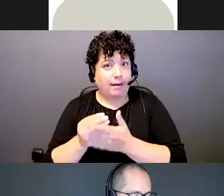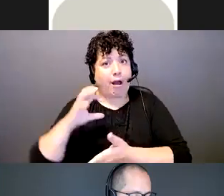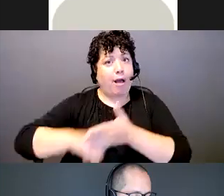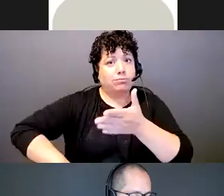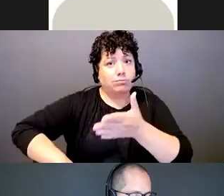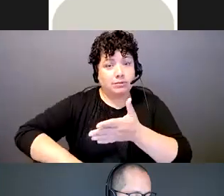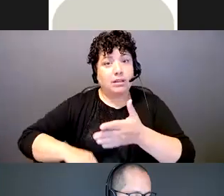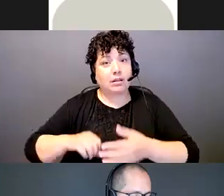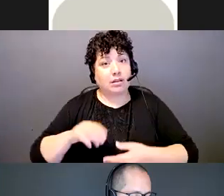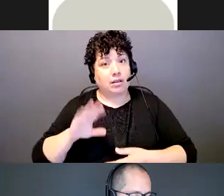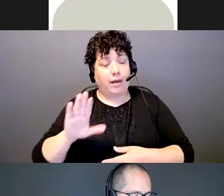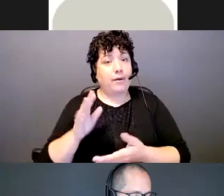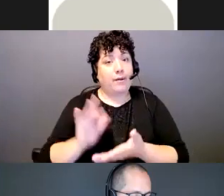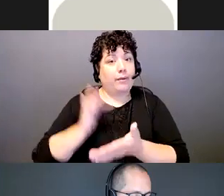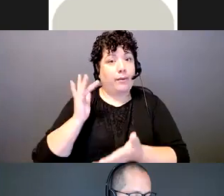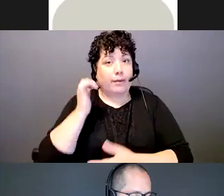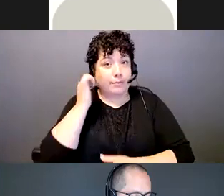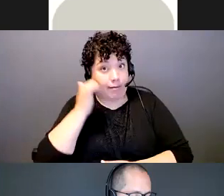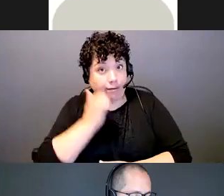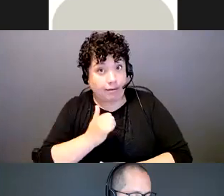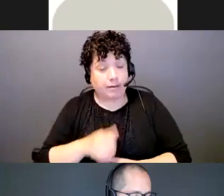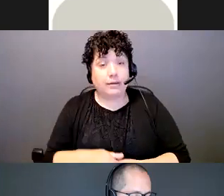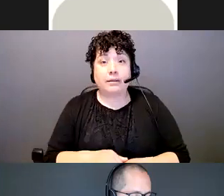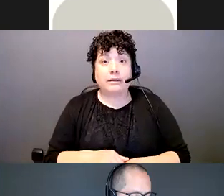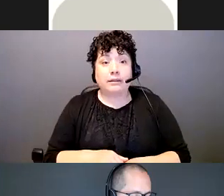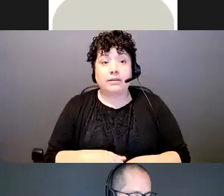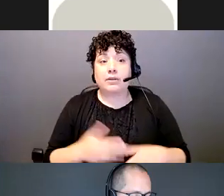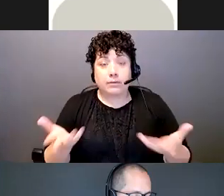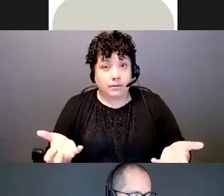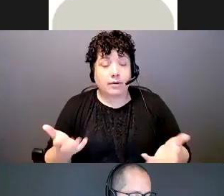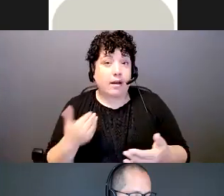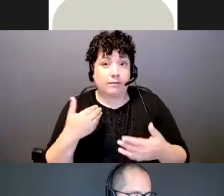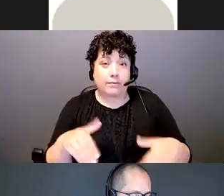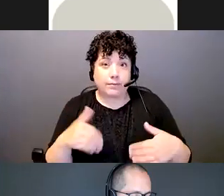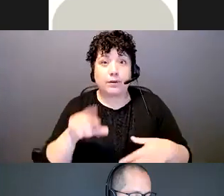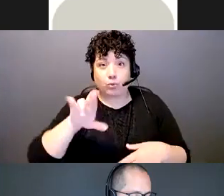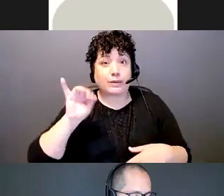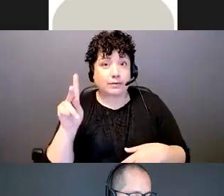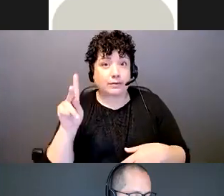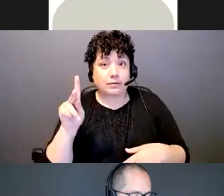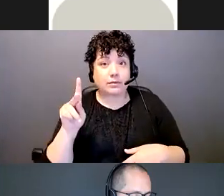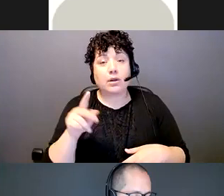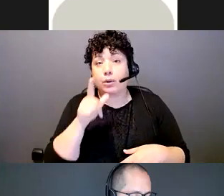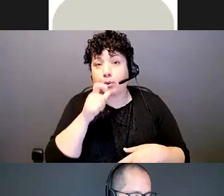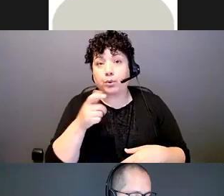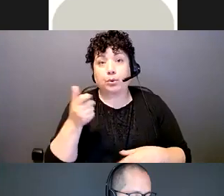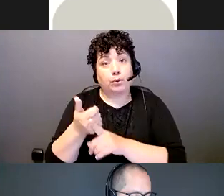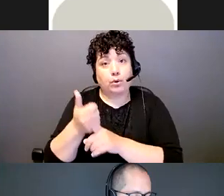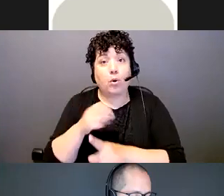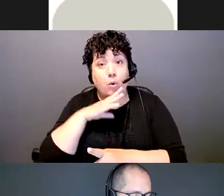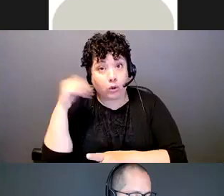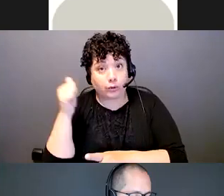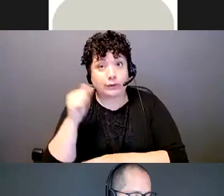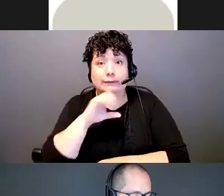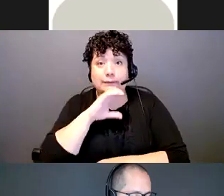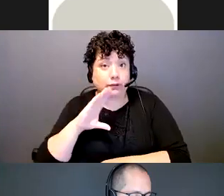daily basis. And so there's a great risk there for a vulnerable older adult when they share